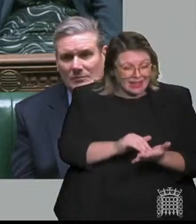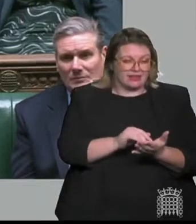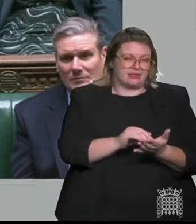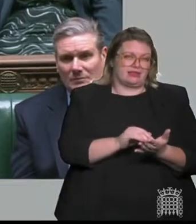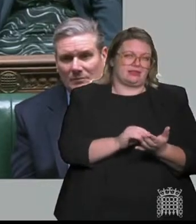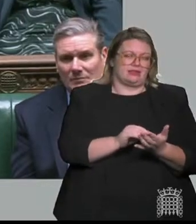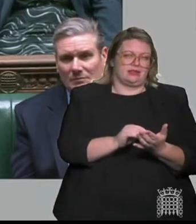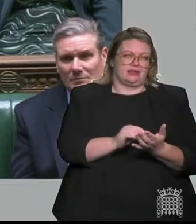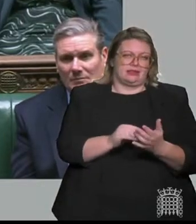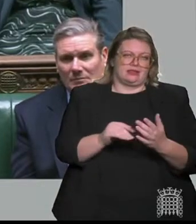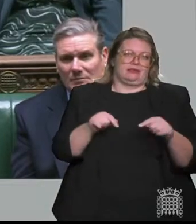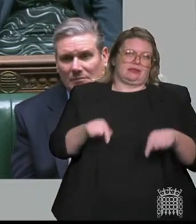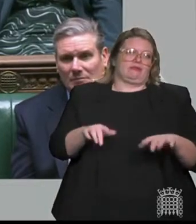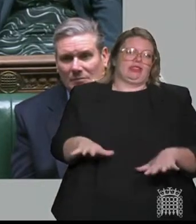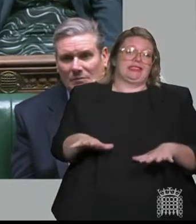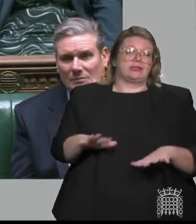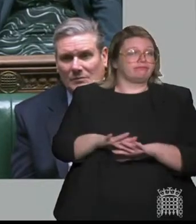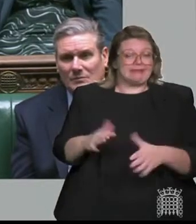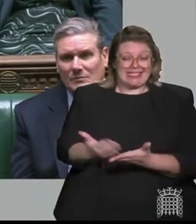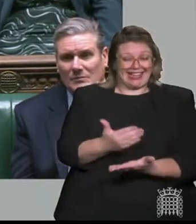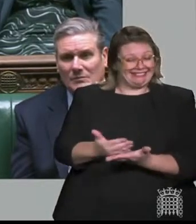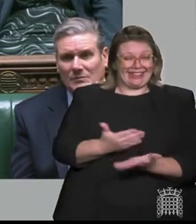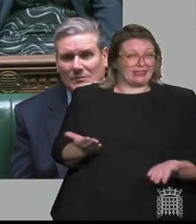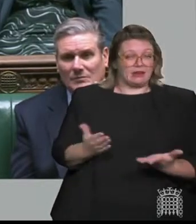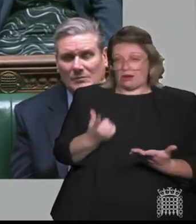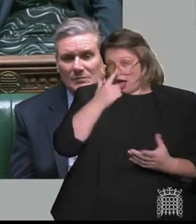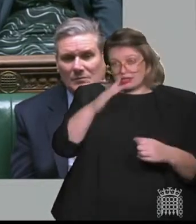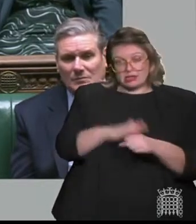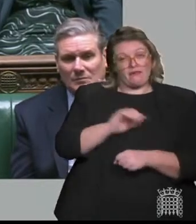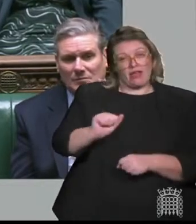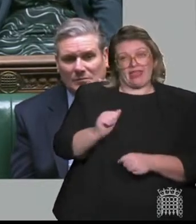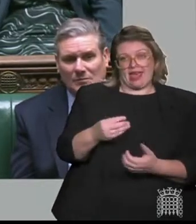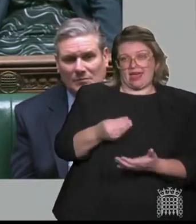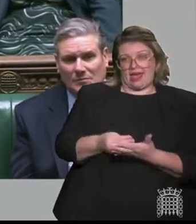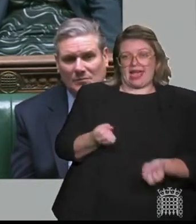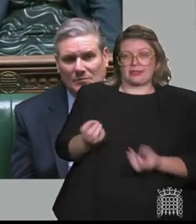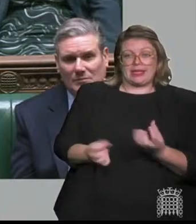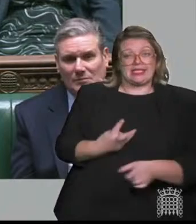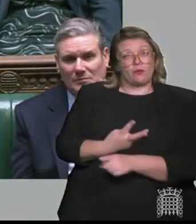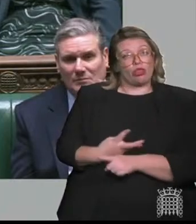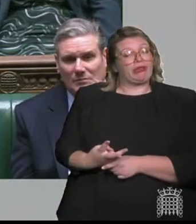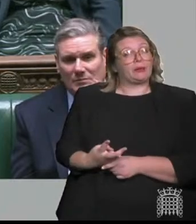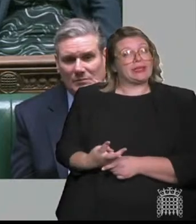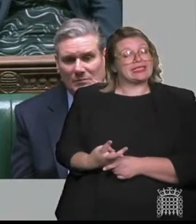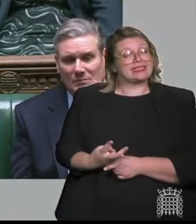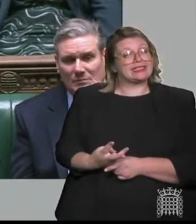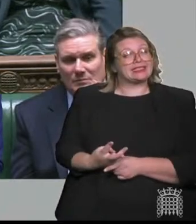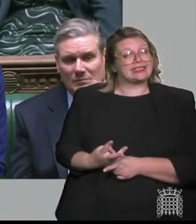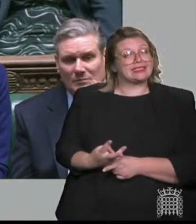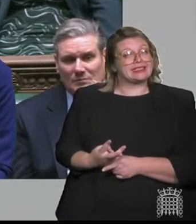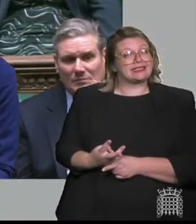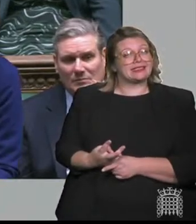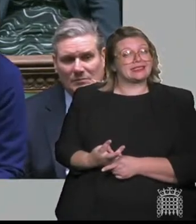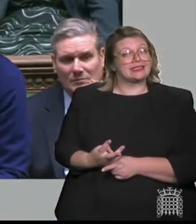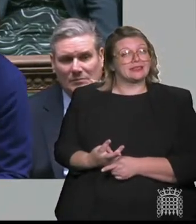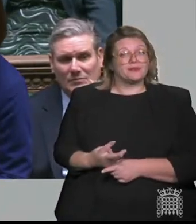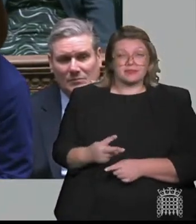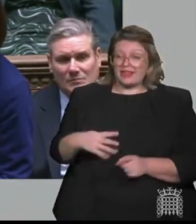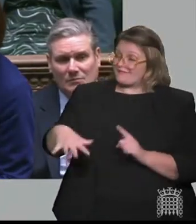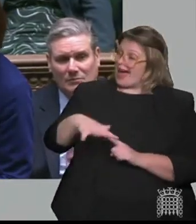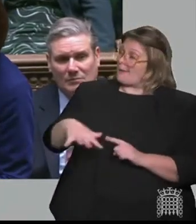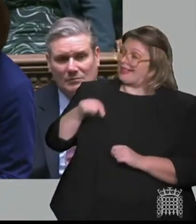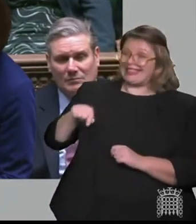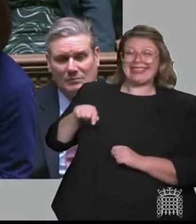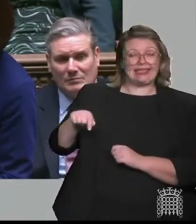households don't have enough savings to cover 3 weeks of living expenses if they needed it. Working families have been skating